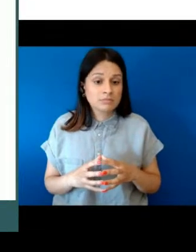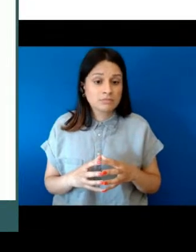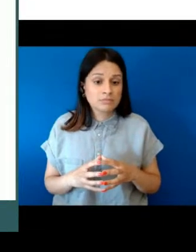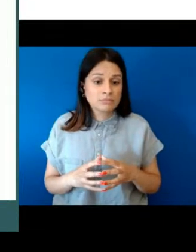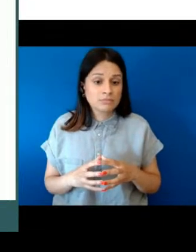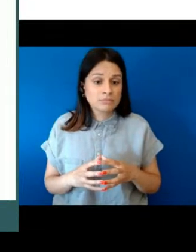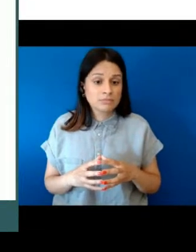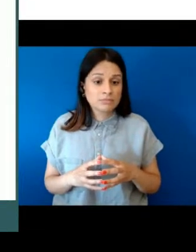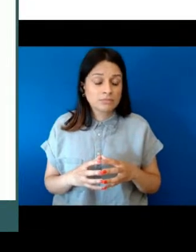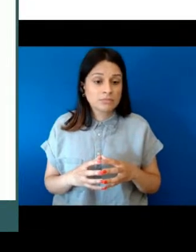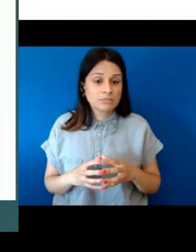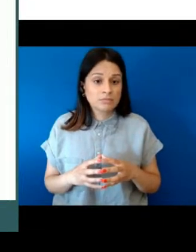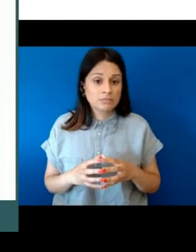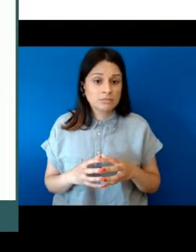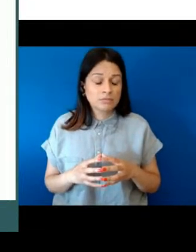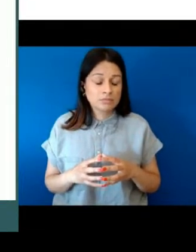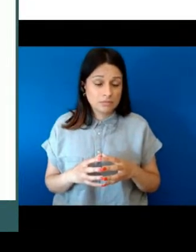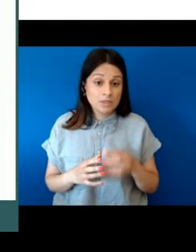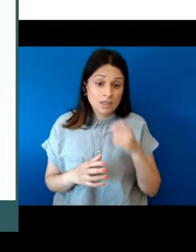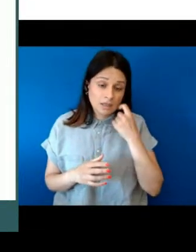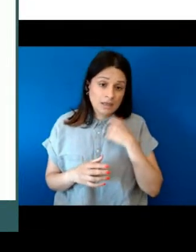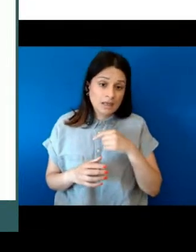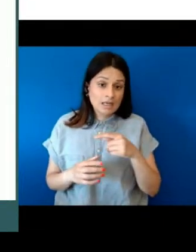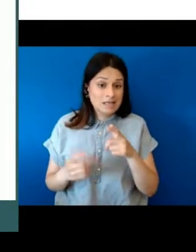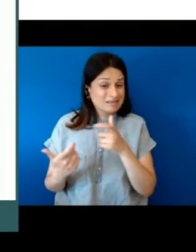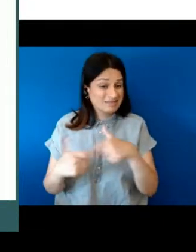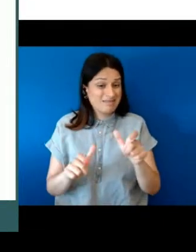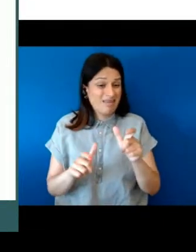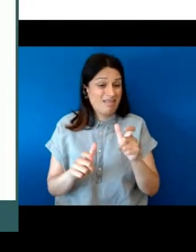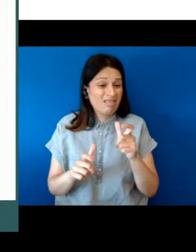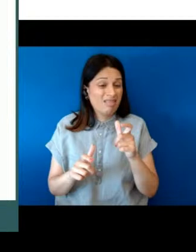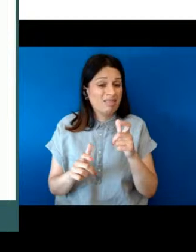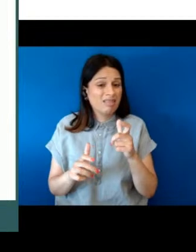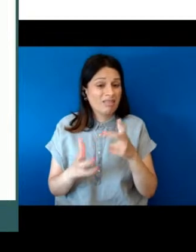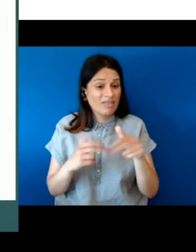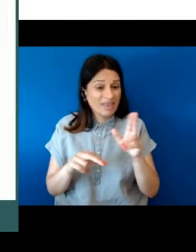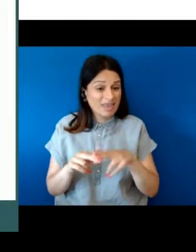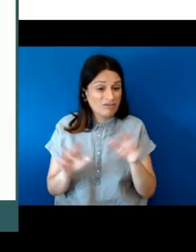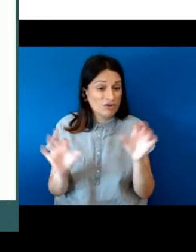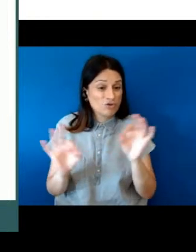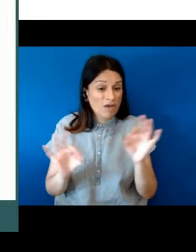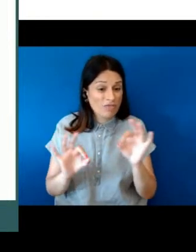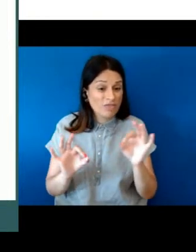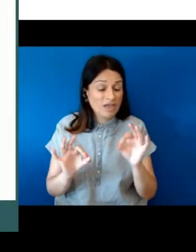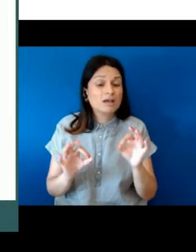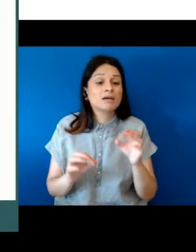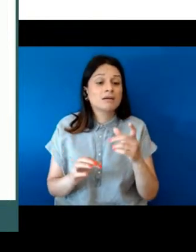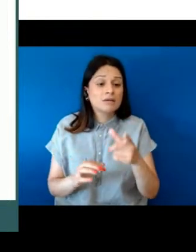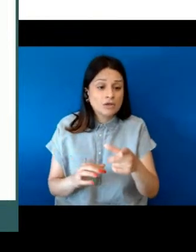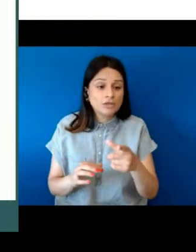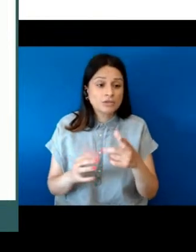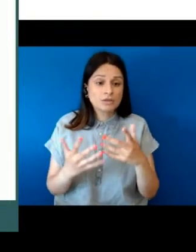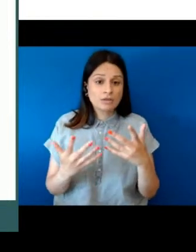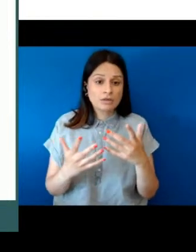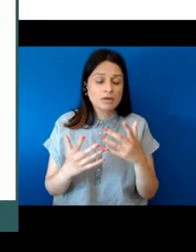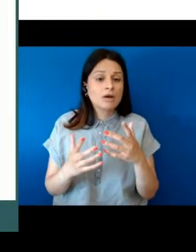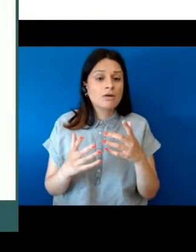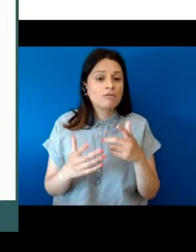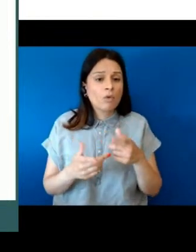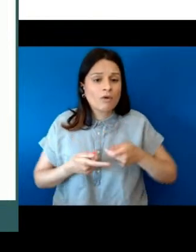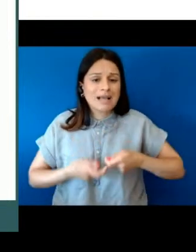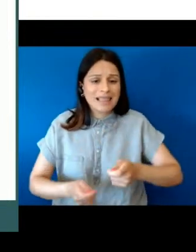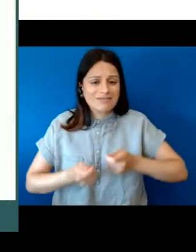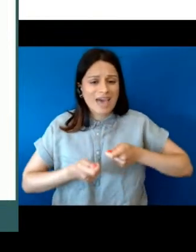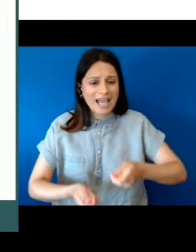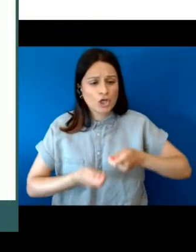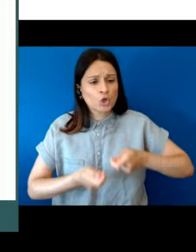still significant amounts, enough to cause allergy. High filtration vacuum cleaning. Now,